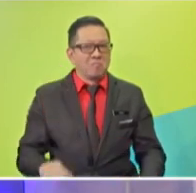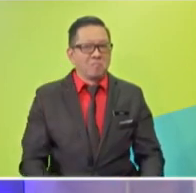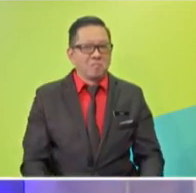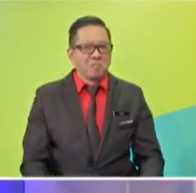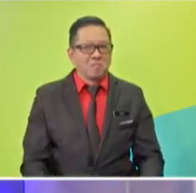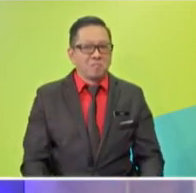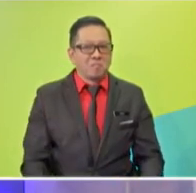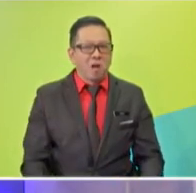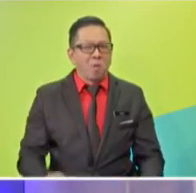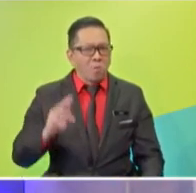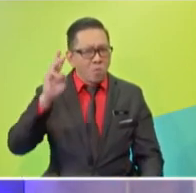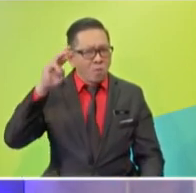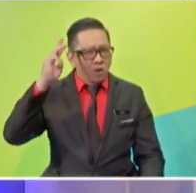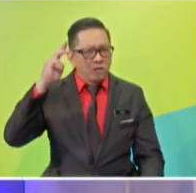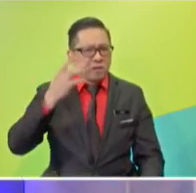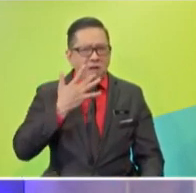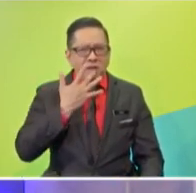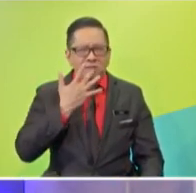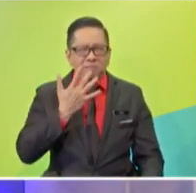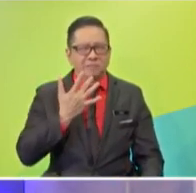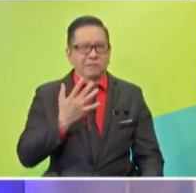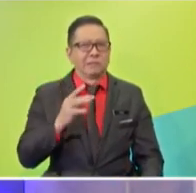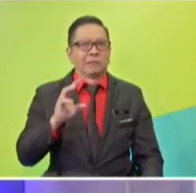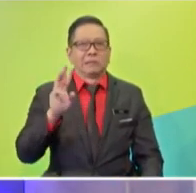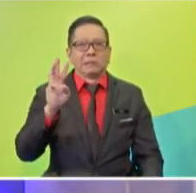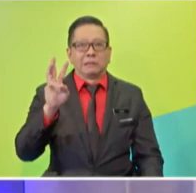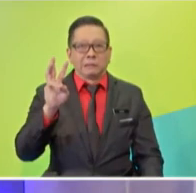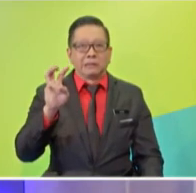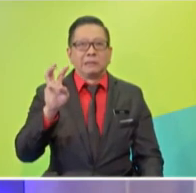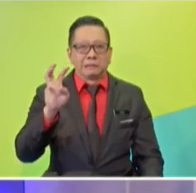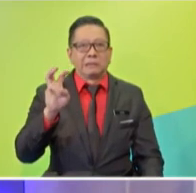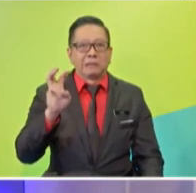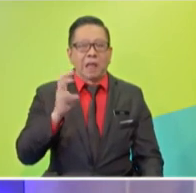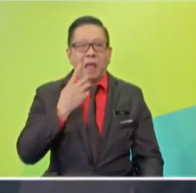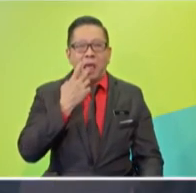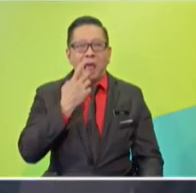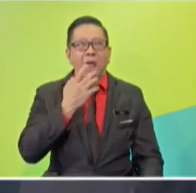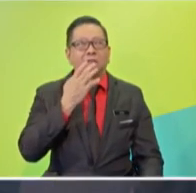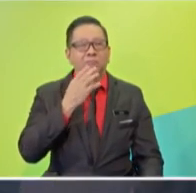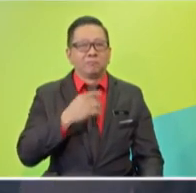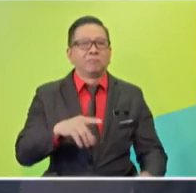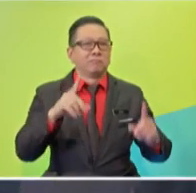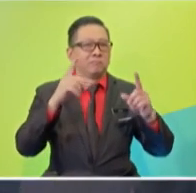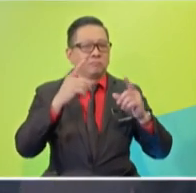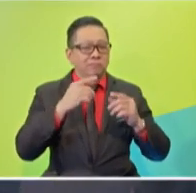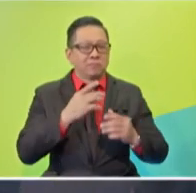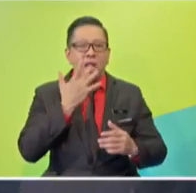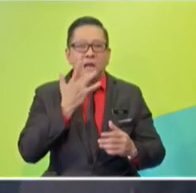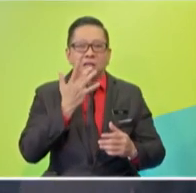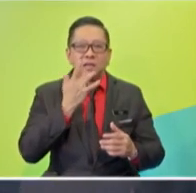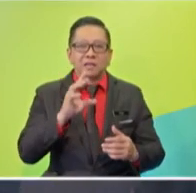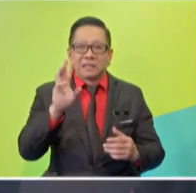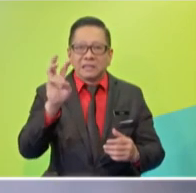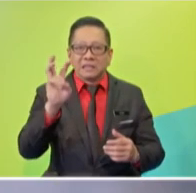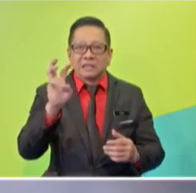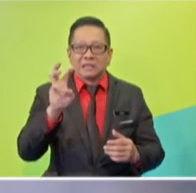I wonder how does it feel to taste 60 flavors of ice cream in a day? Oh wow! 60. You yes, know? Of yeah, course. Not...